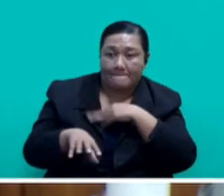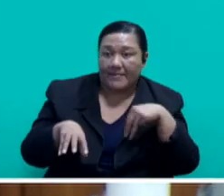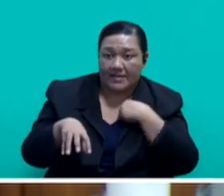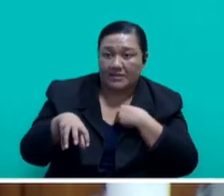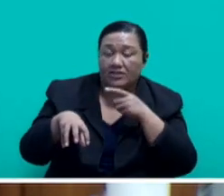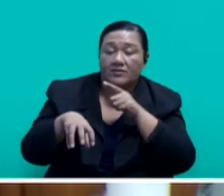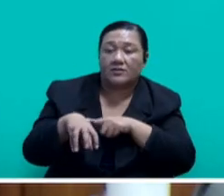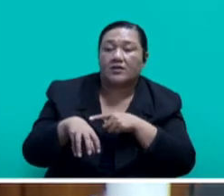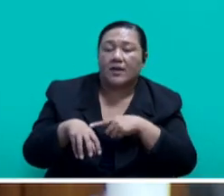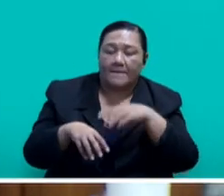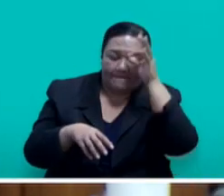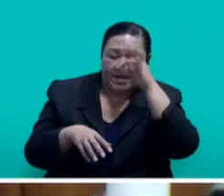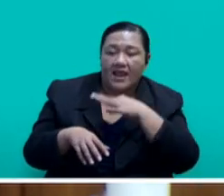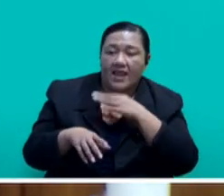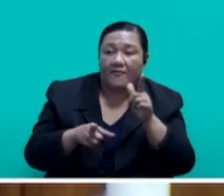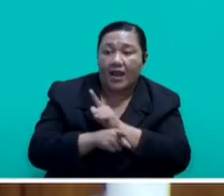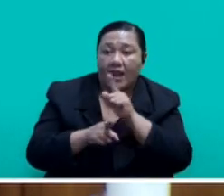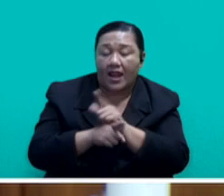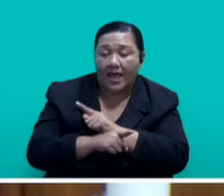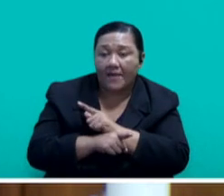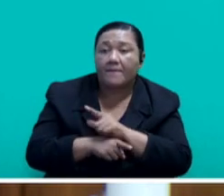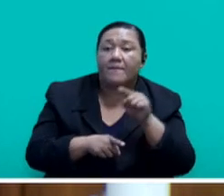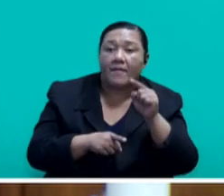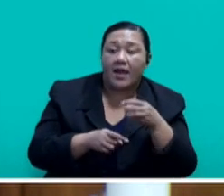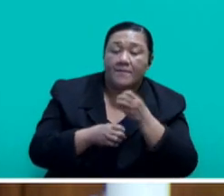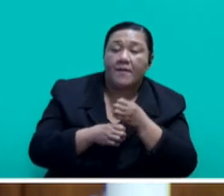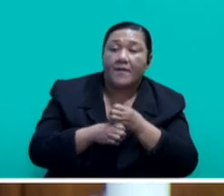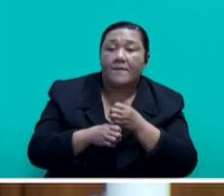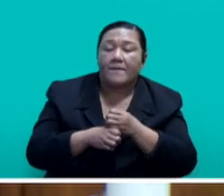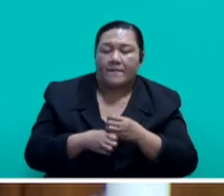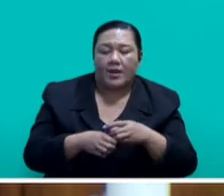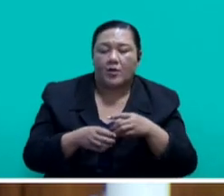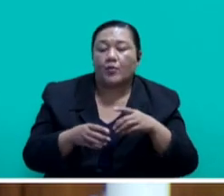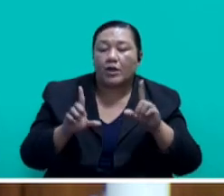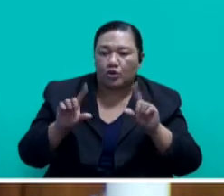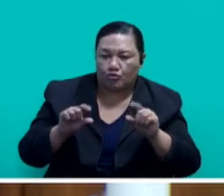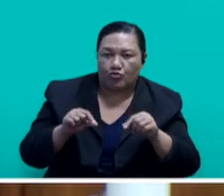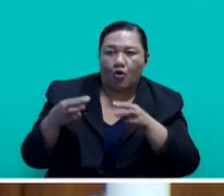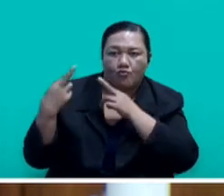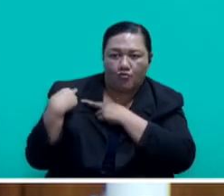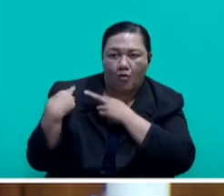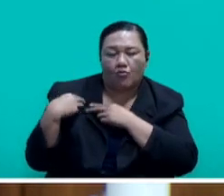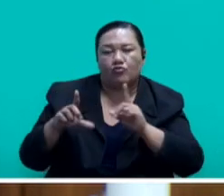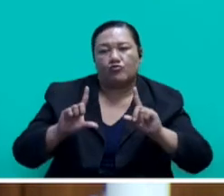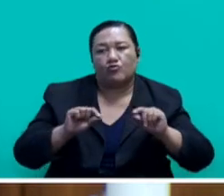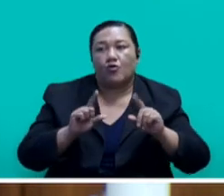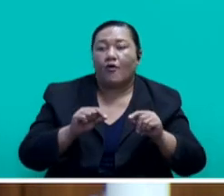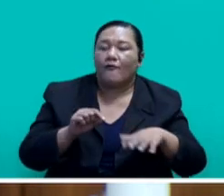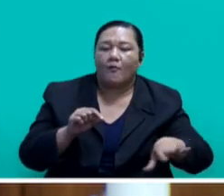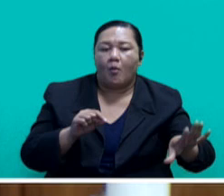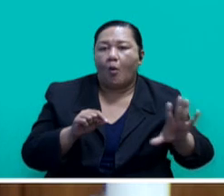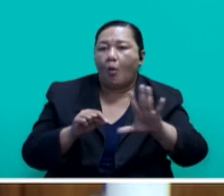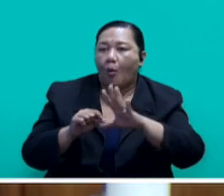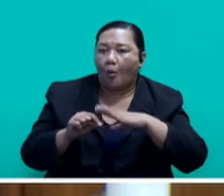mobility program will play a crucial role in our economic recovery efforts through remittances from all our